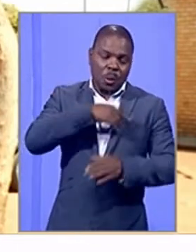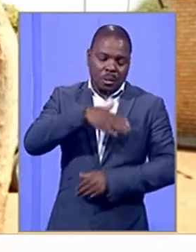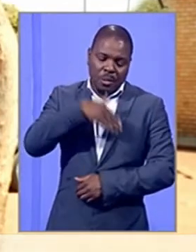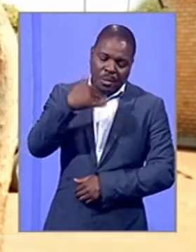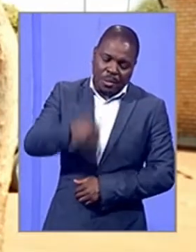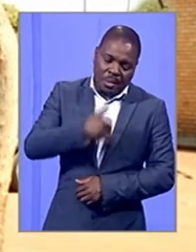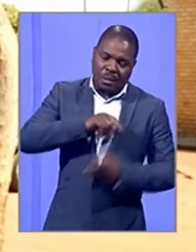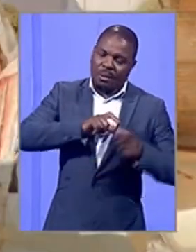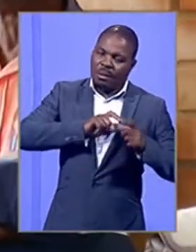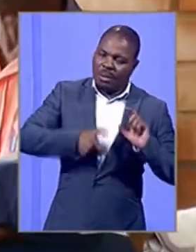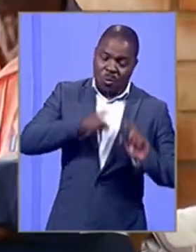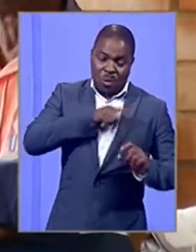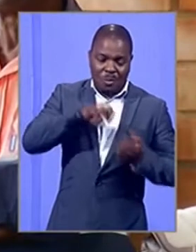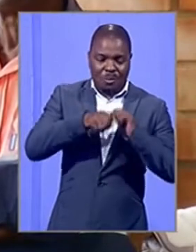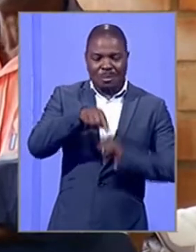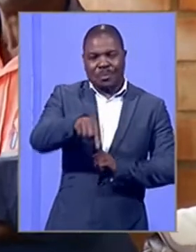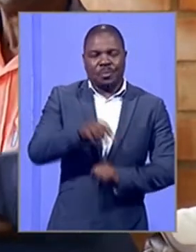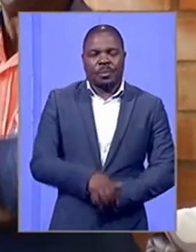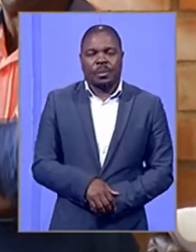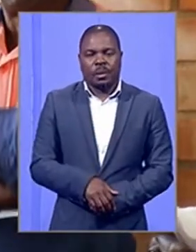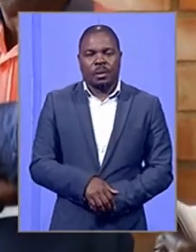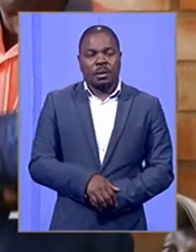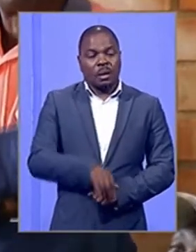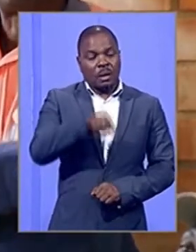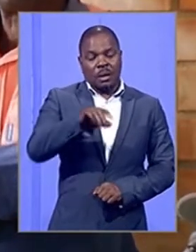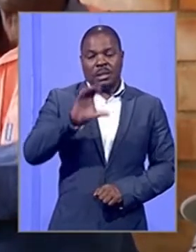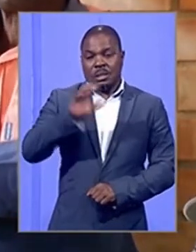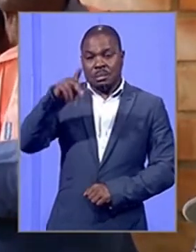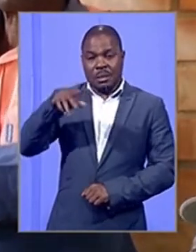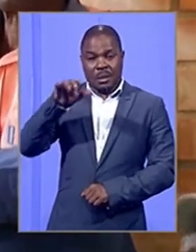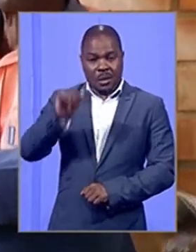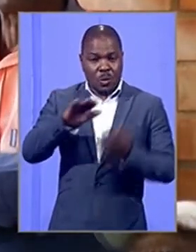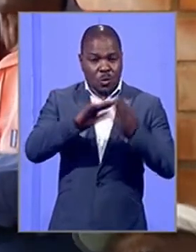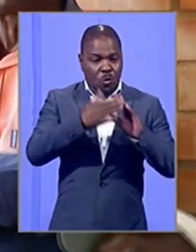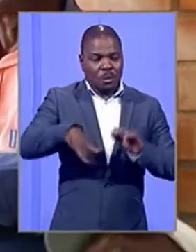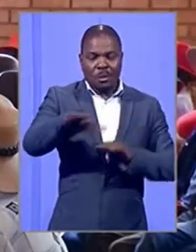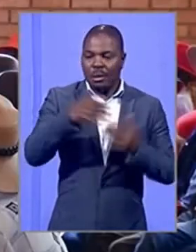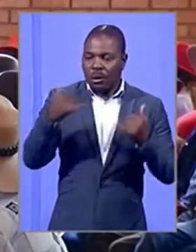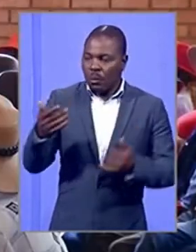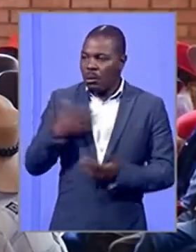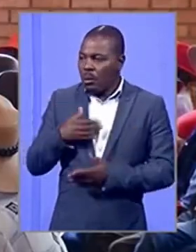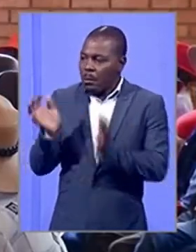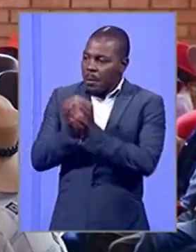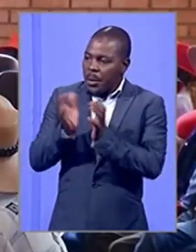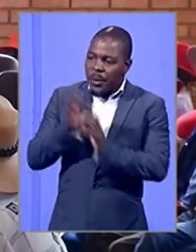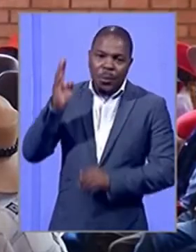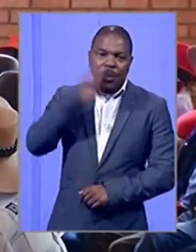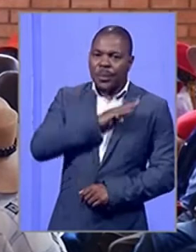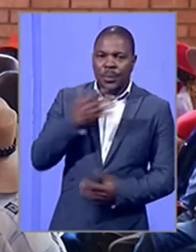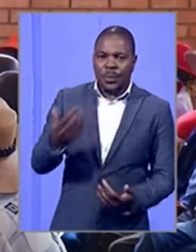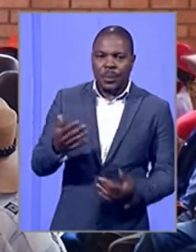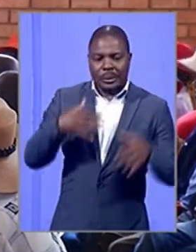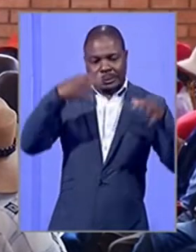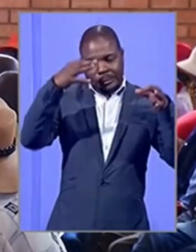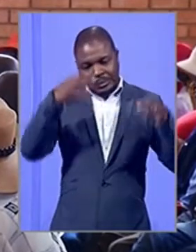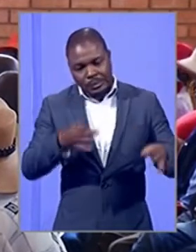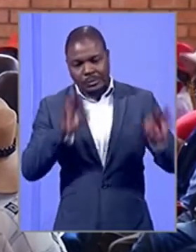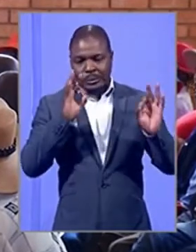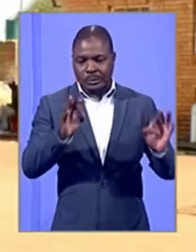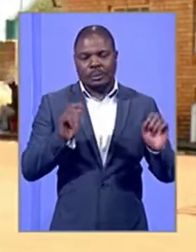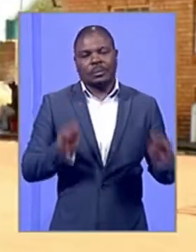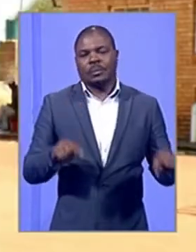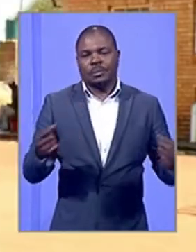la ntwa ka mo. Bahlankedi ba bjatladi CPA ga ba gona kopanong ka fao ga wa tšewa diphetho tšeo di